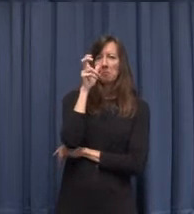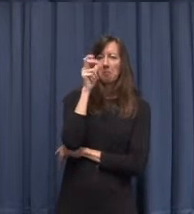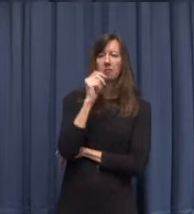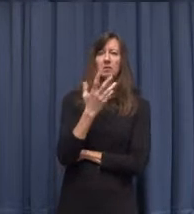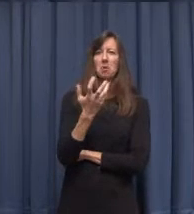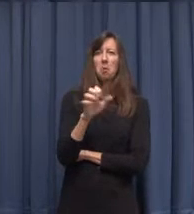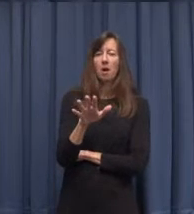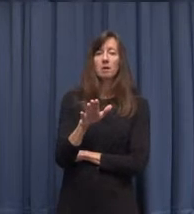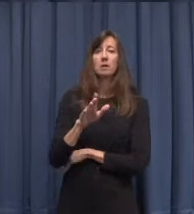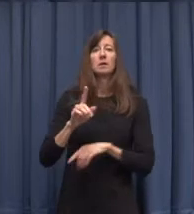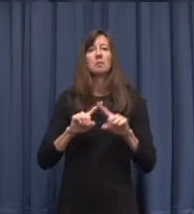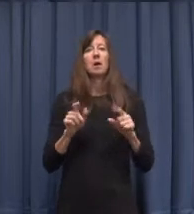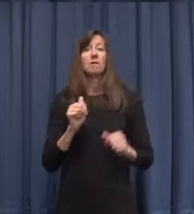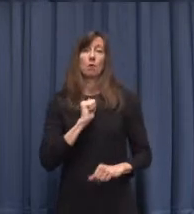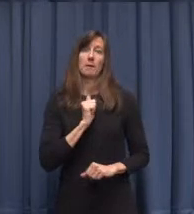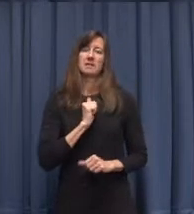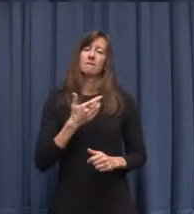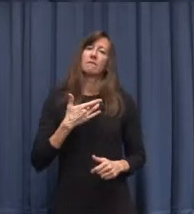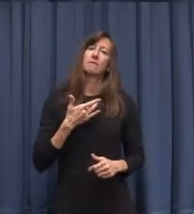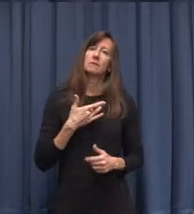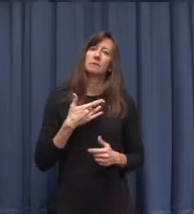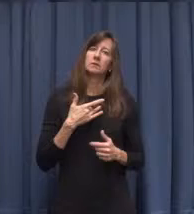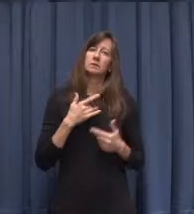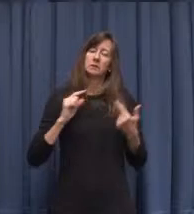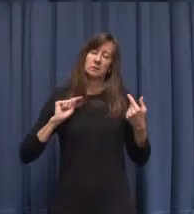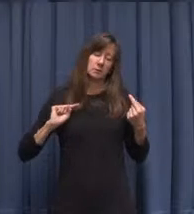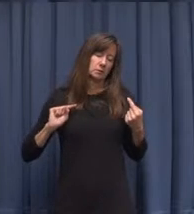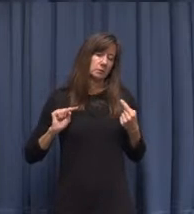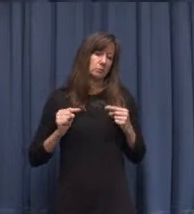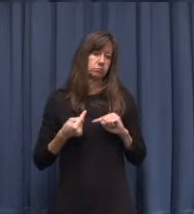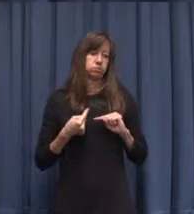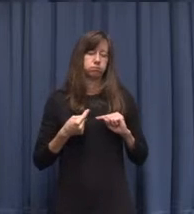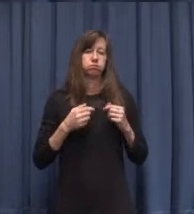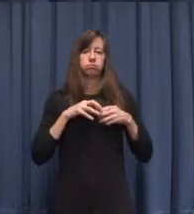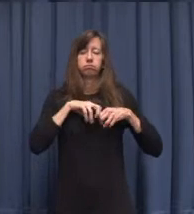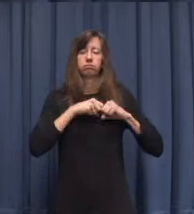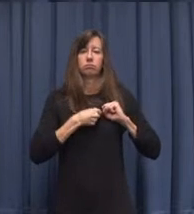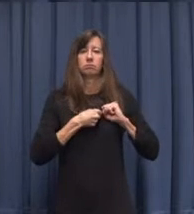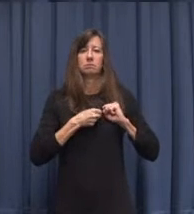these data points to